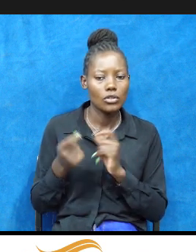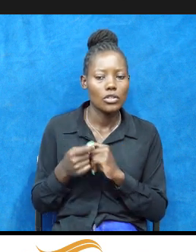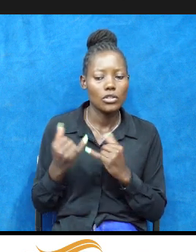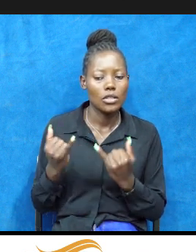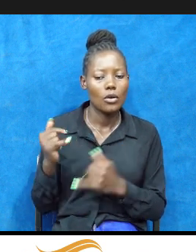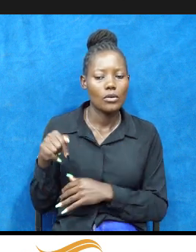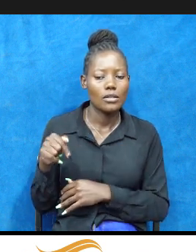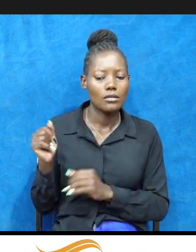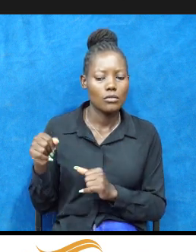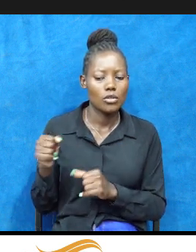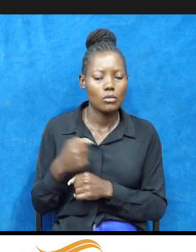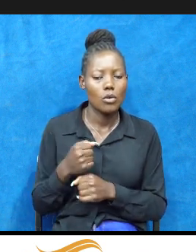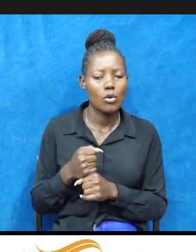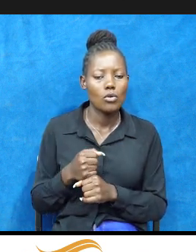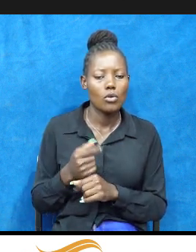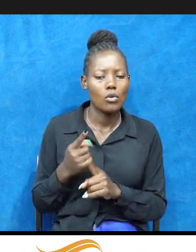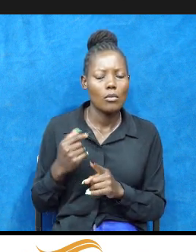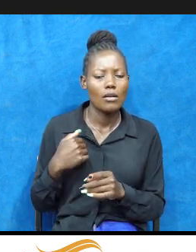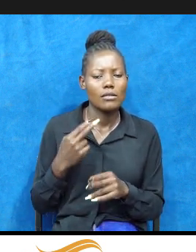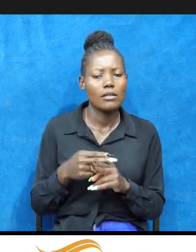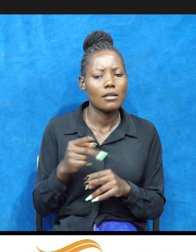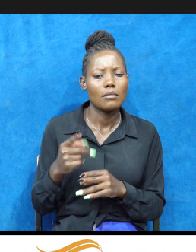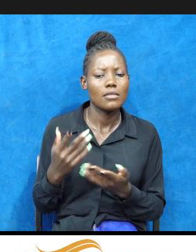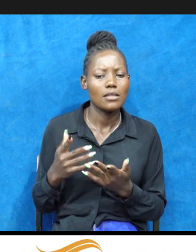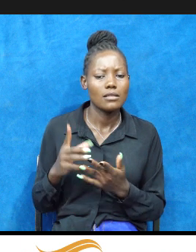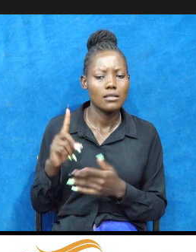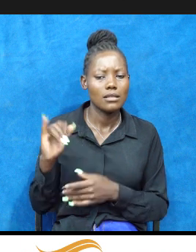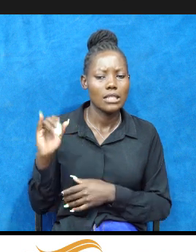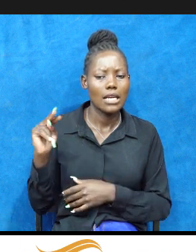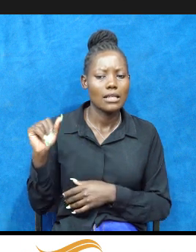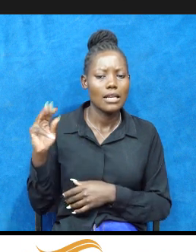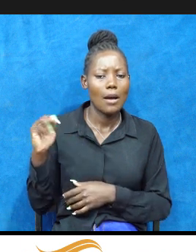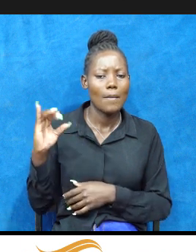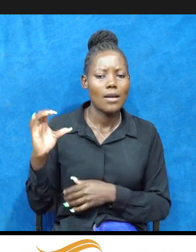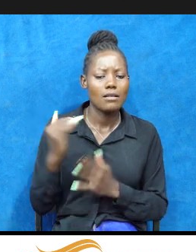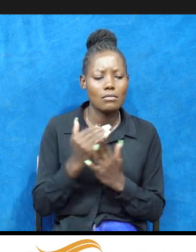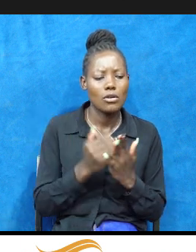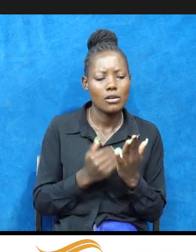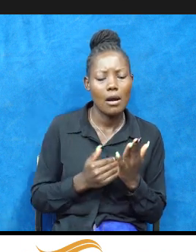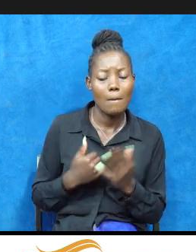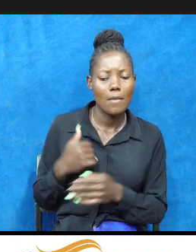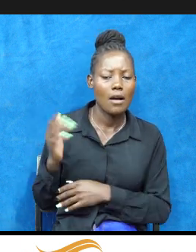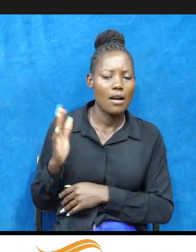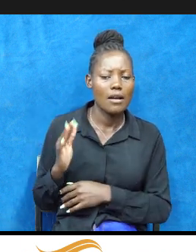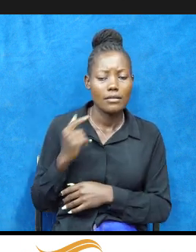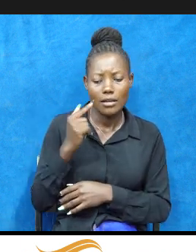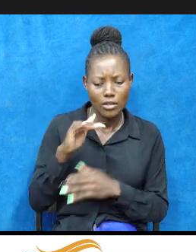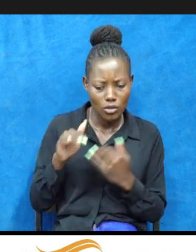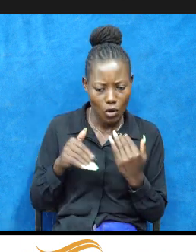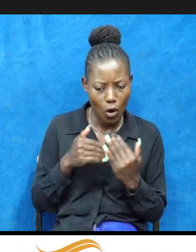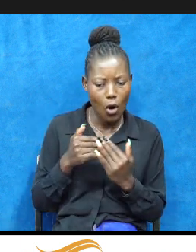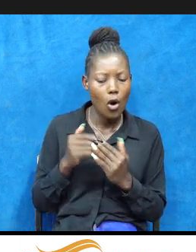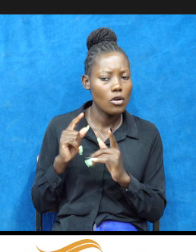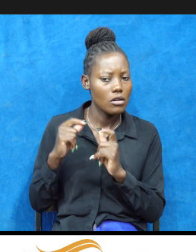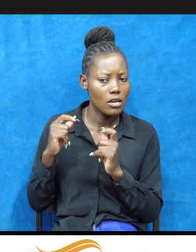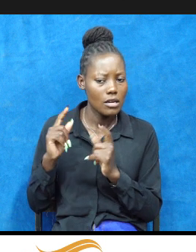stone. You can do how you want, but I call this my dynamic program. And I did make a mistake. I said all drills for two sets of